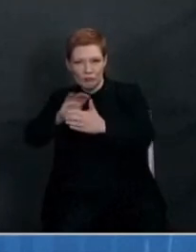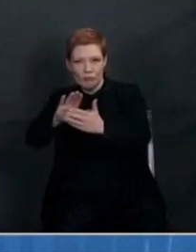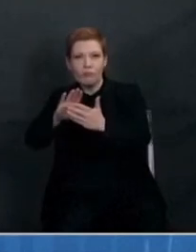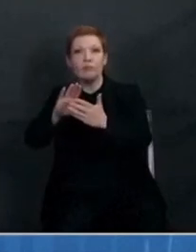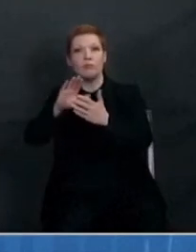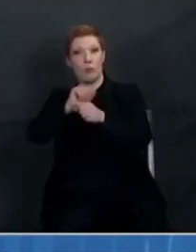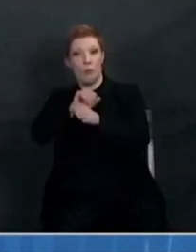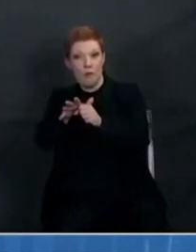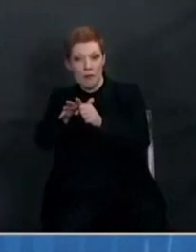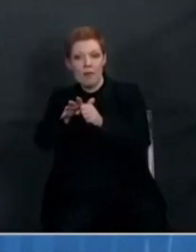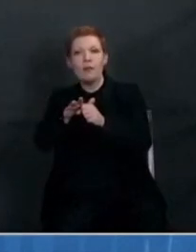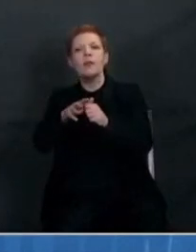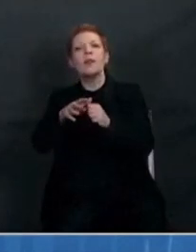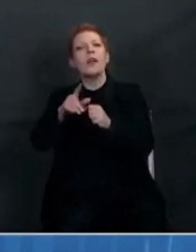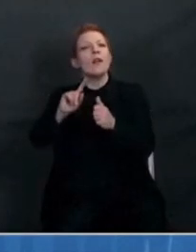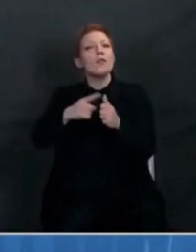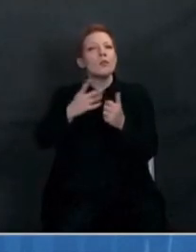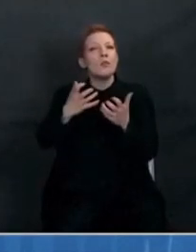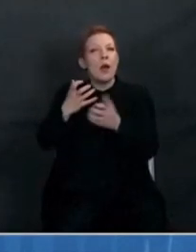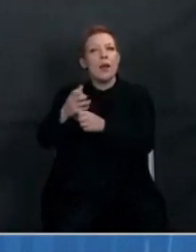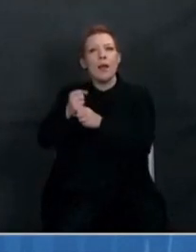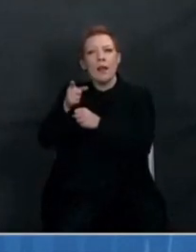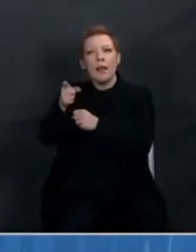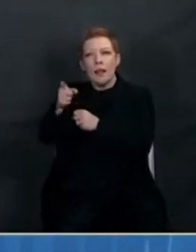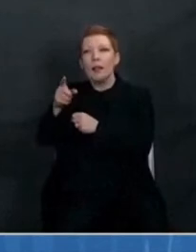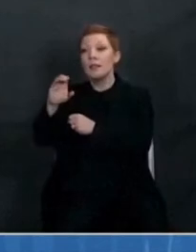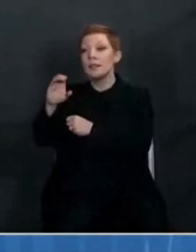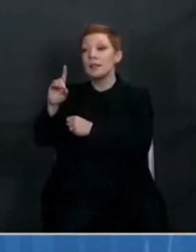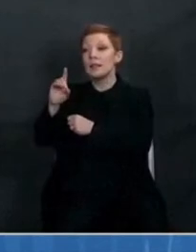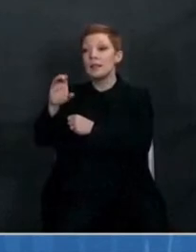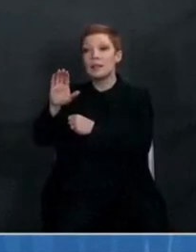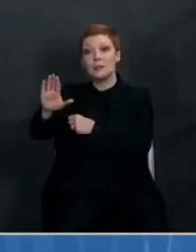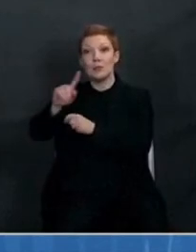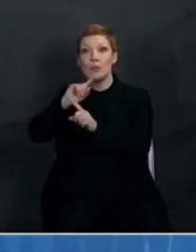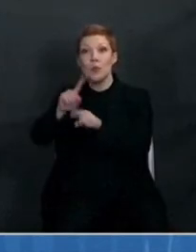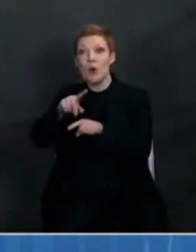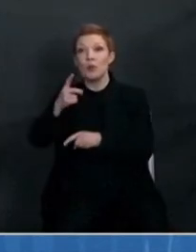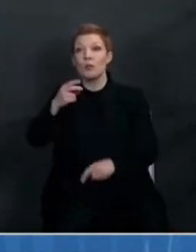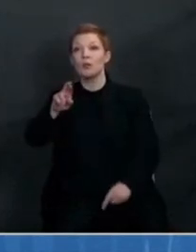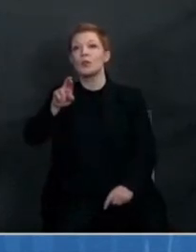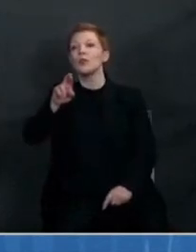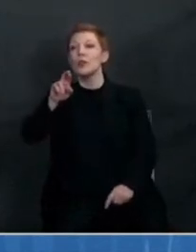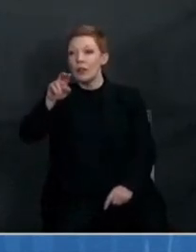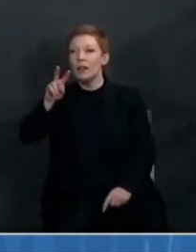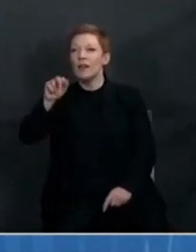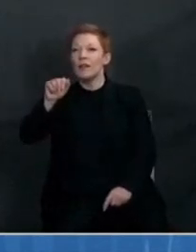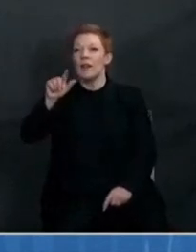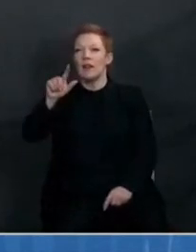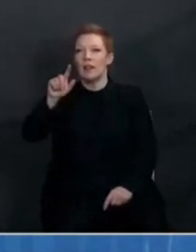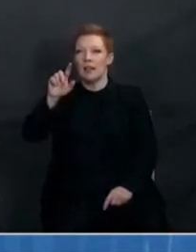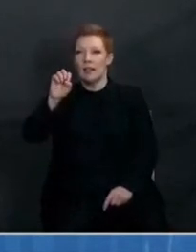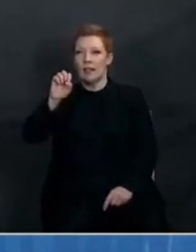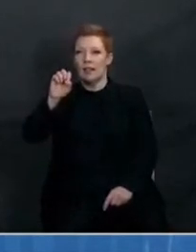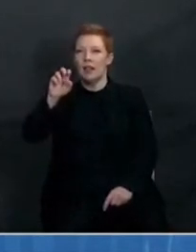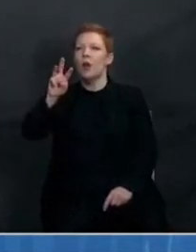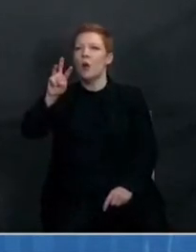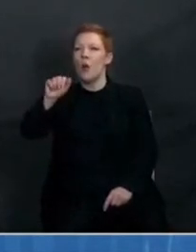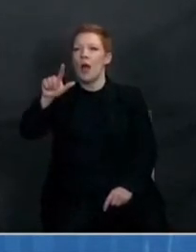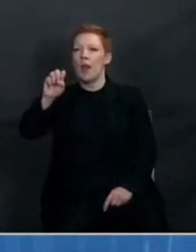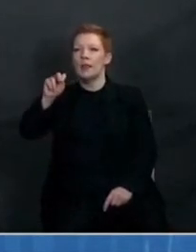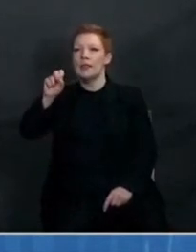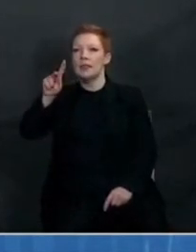first, let's get a quick CDC report from Dr. Walensky, an update from Dr. Fauci, and Dr. Nunez-Smith,